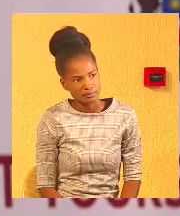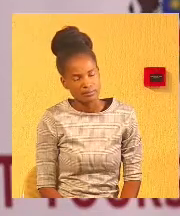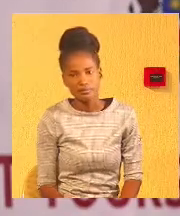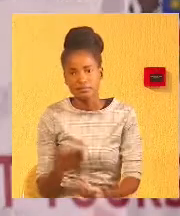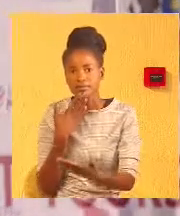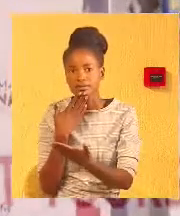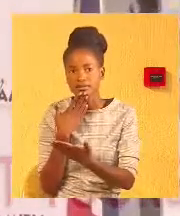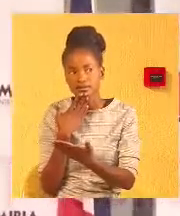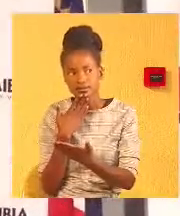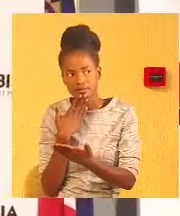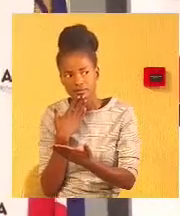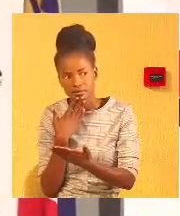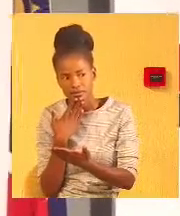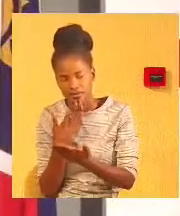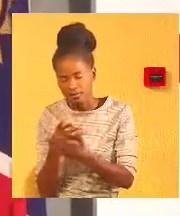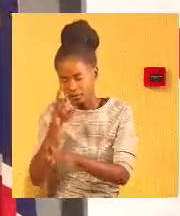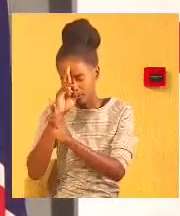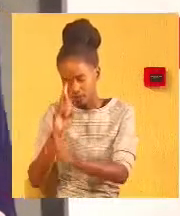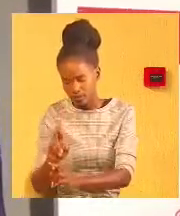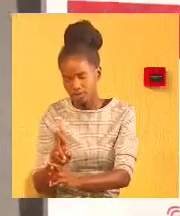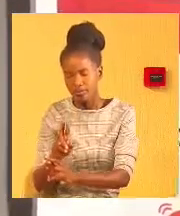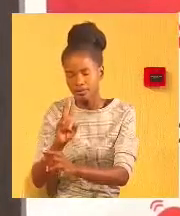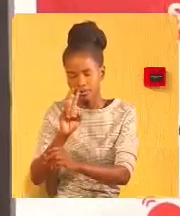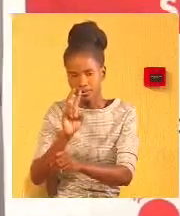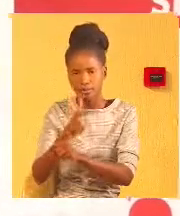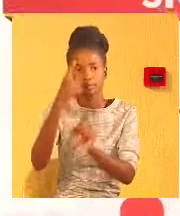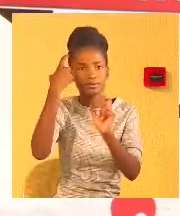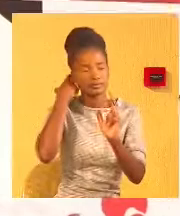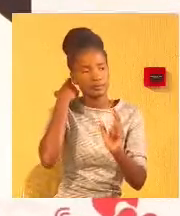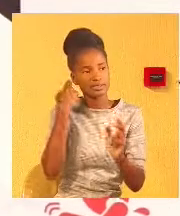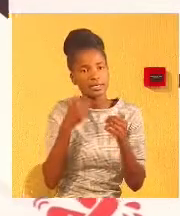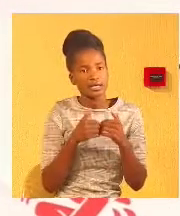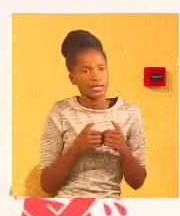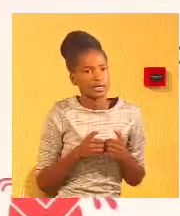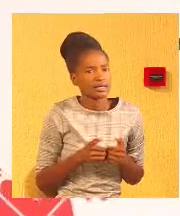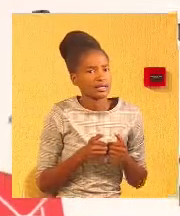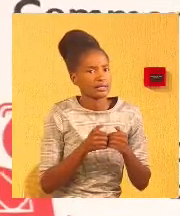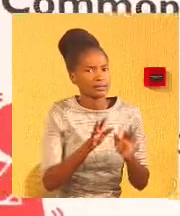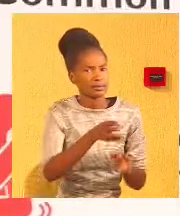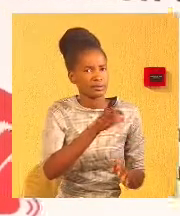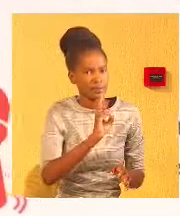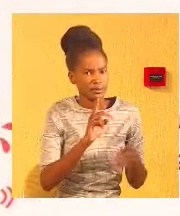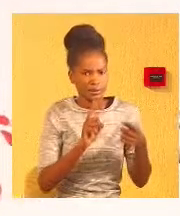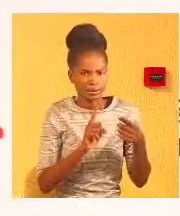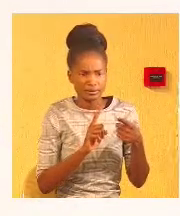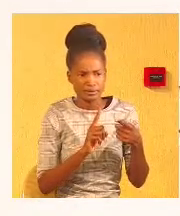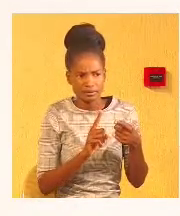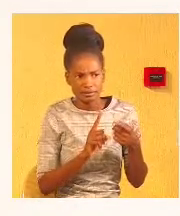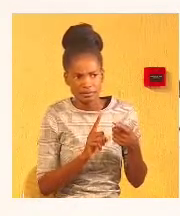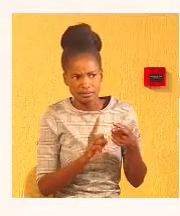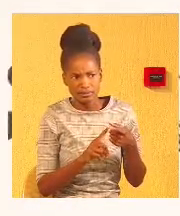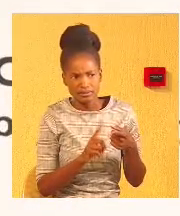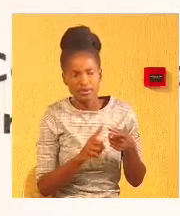Thank you once again, Honorable Deputy Minister. Let me start with the issue of the status of